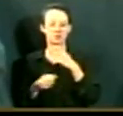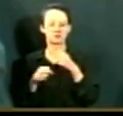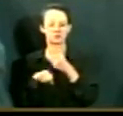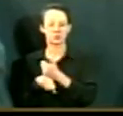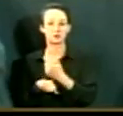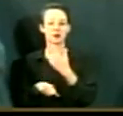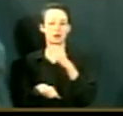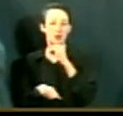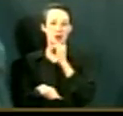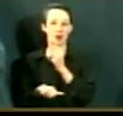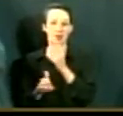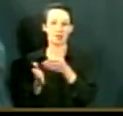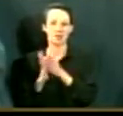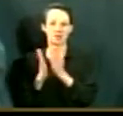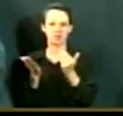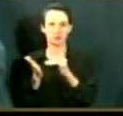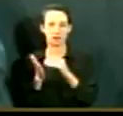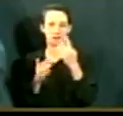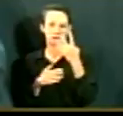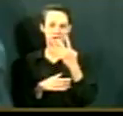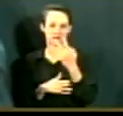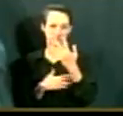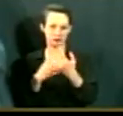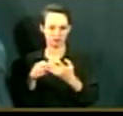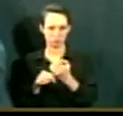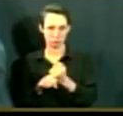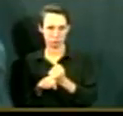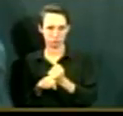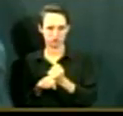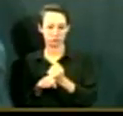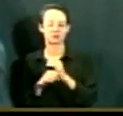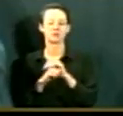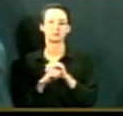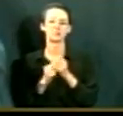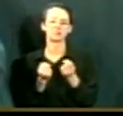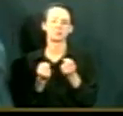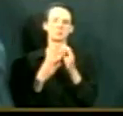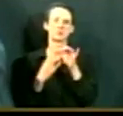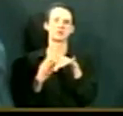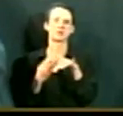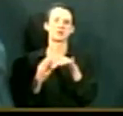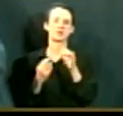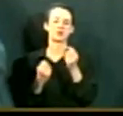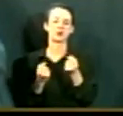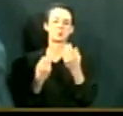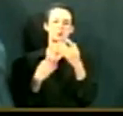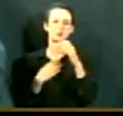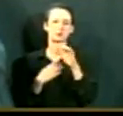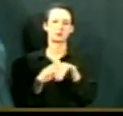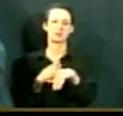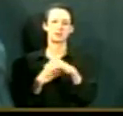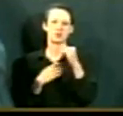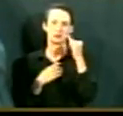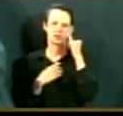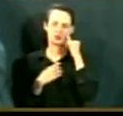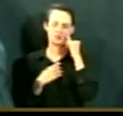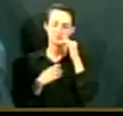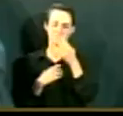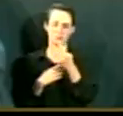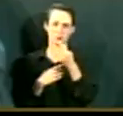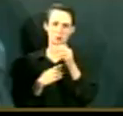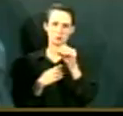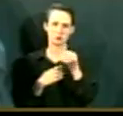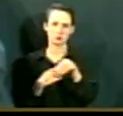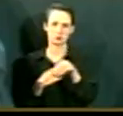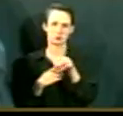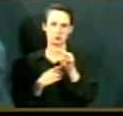get 4%, how much is that? Would that be, Mr. Gary, if we did 4%? Mr.